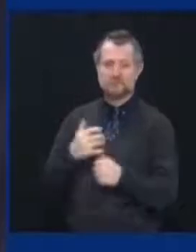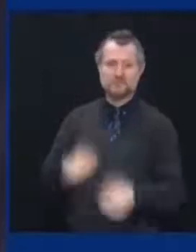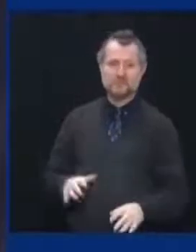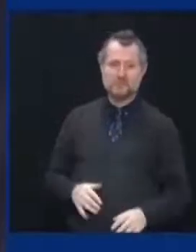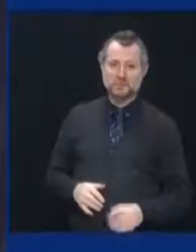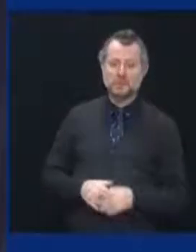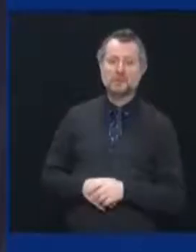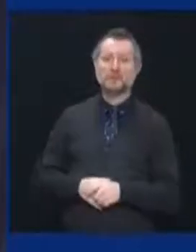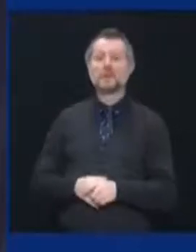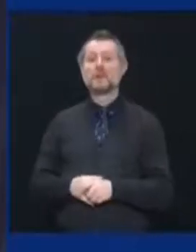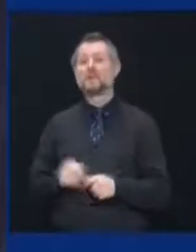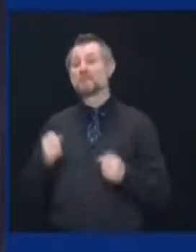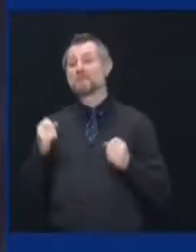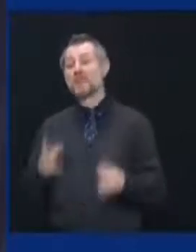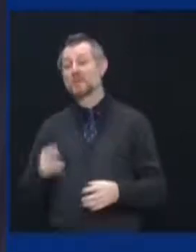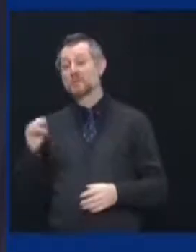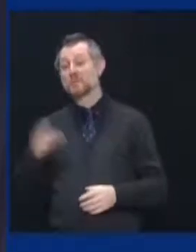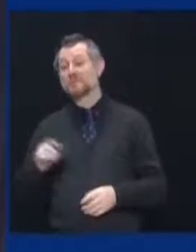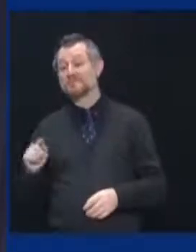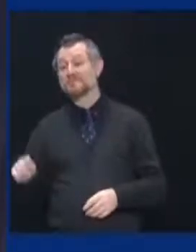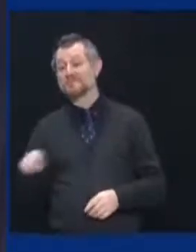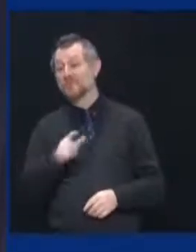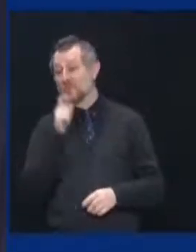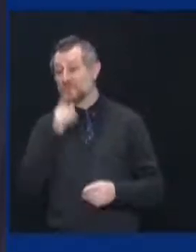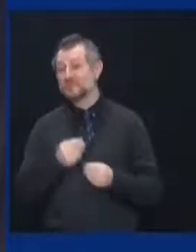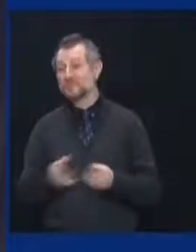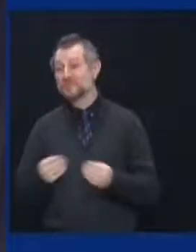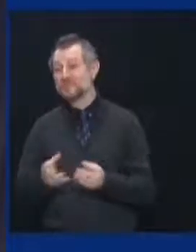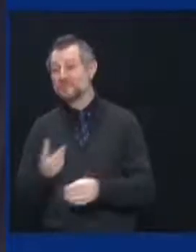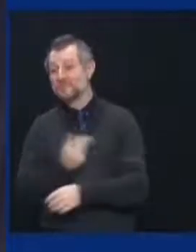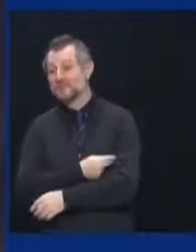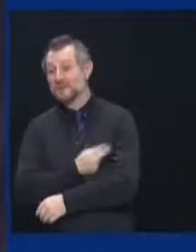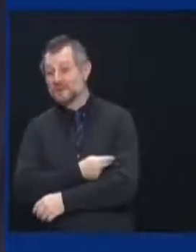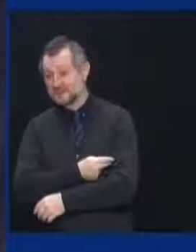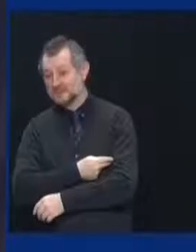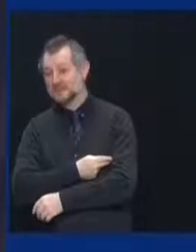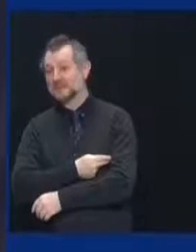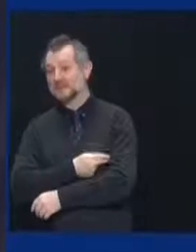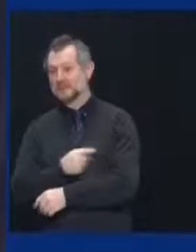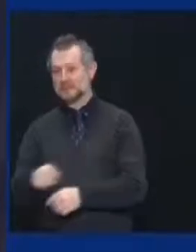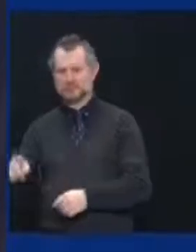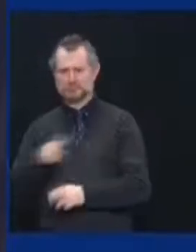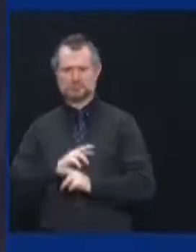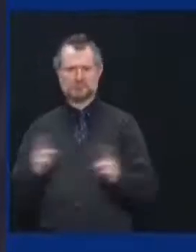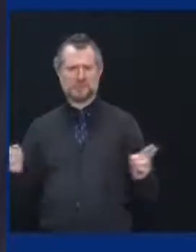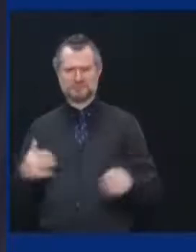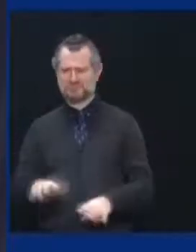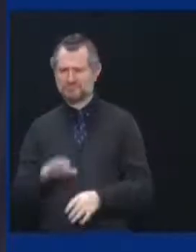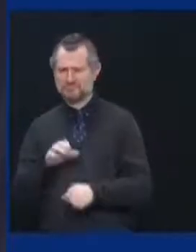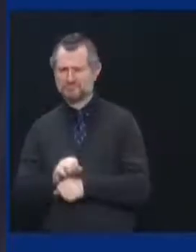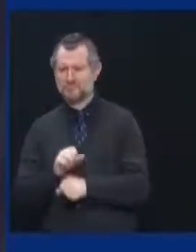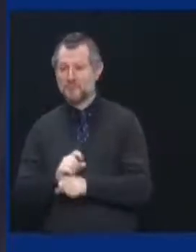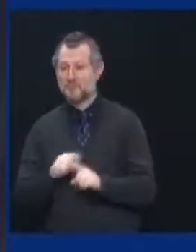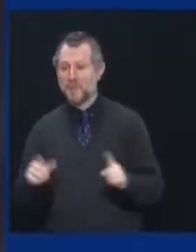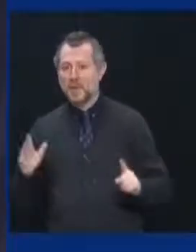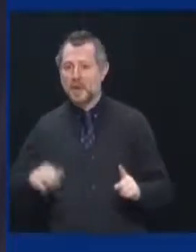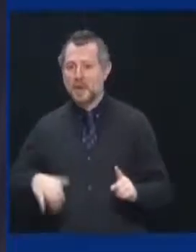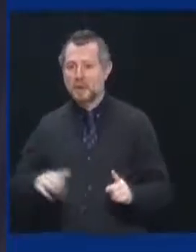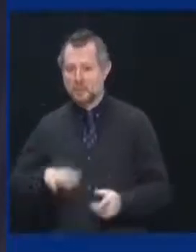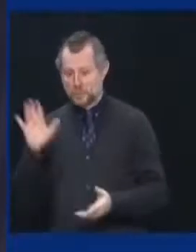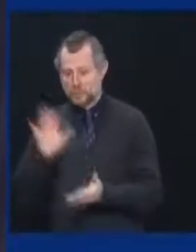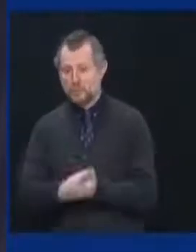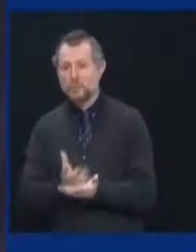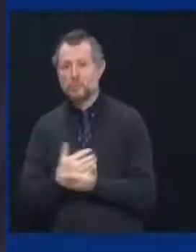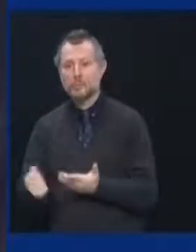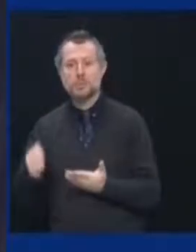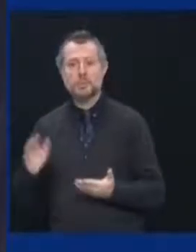Many New York City facilities have allocation unused. When we talk